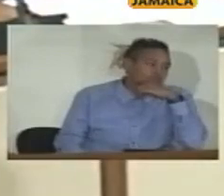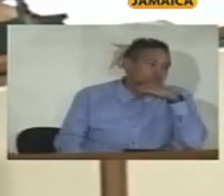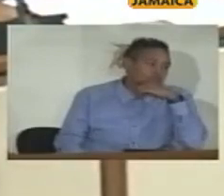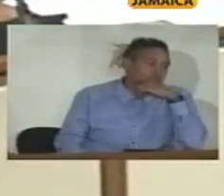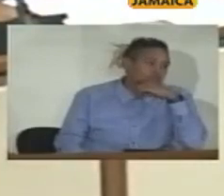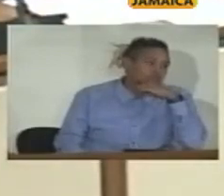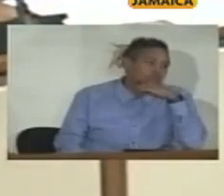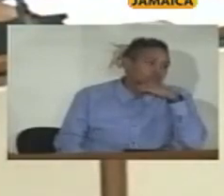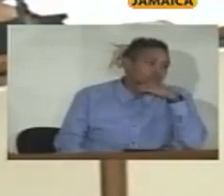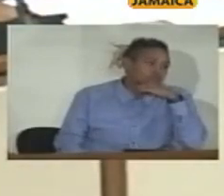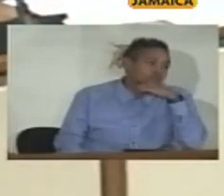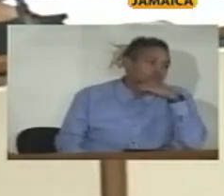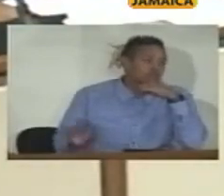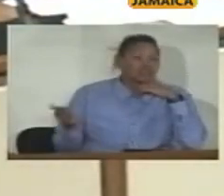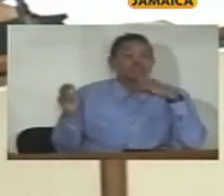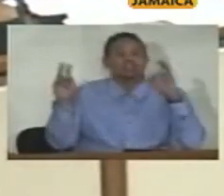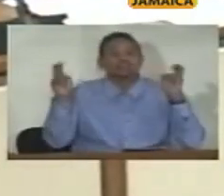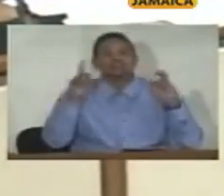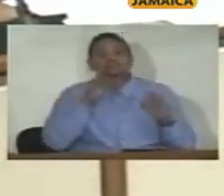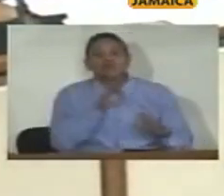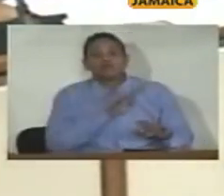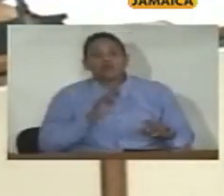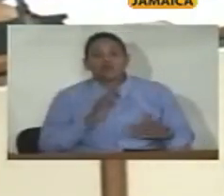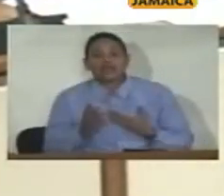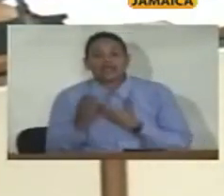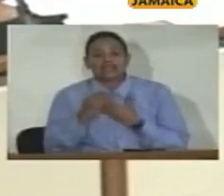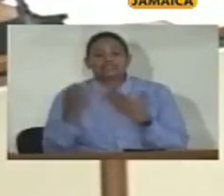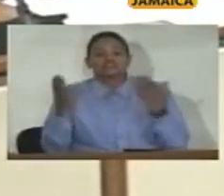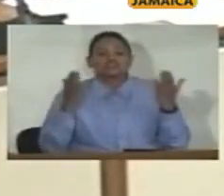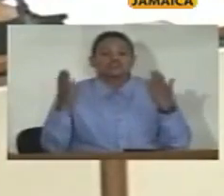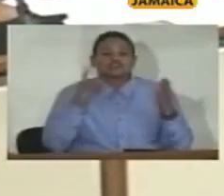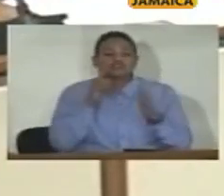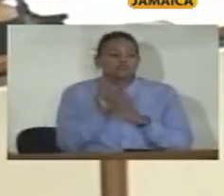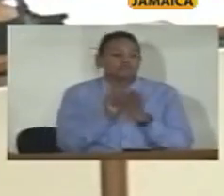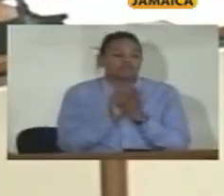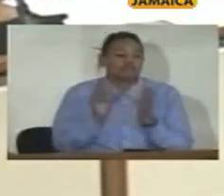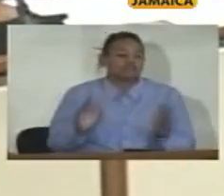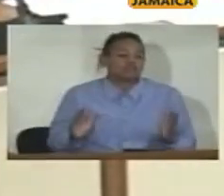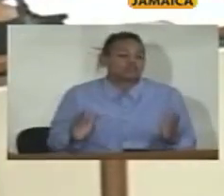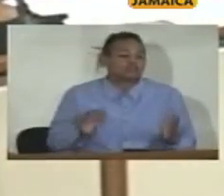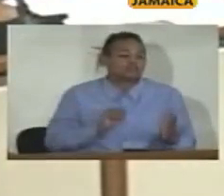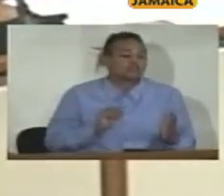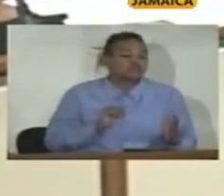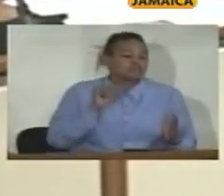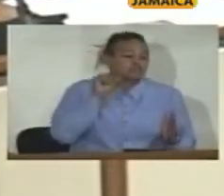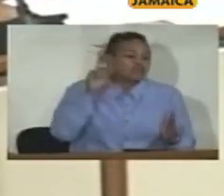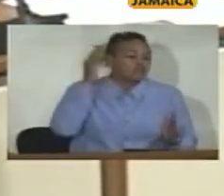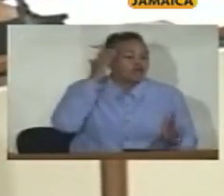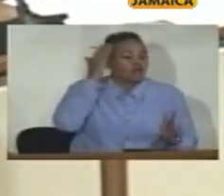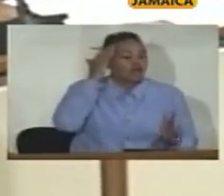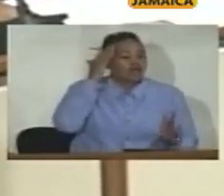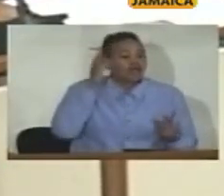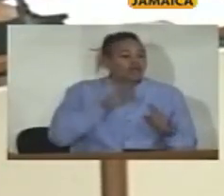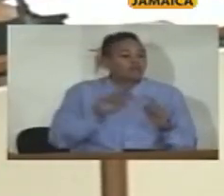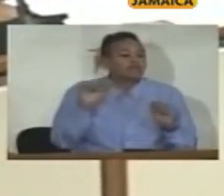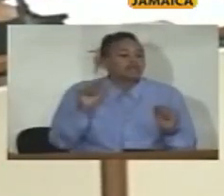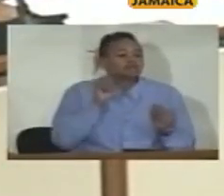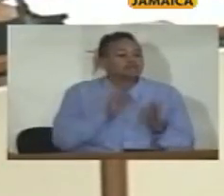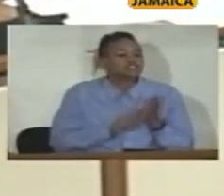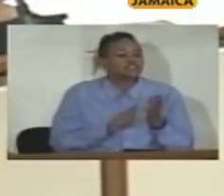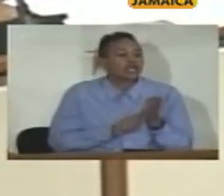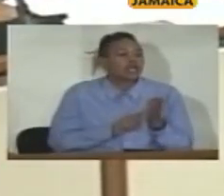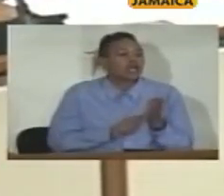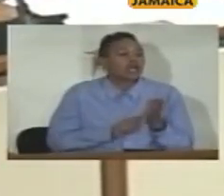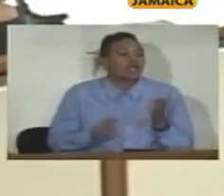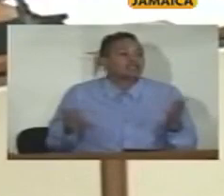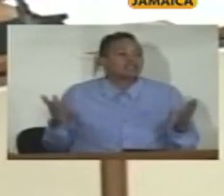engaged the services of a lawyer, I'm not aware, but it can be checked, and